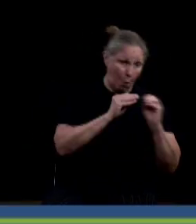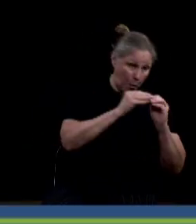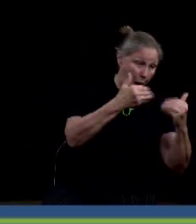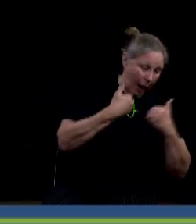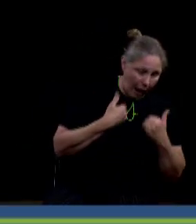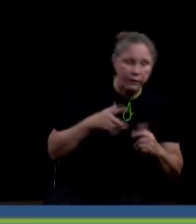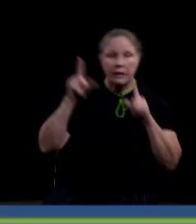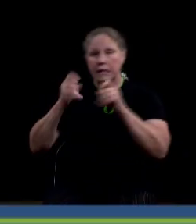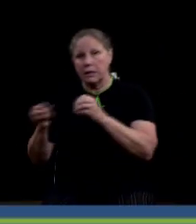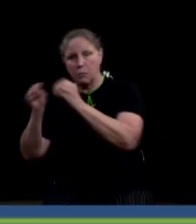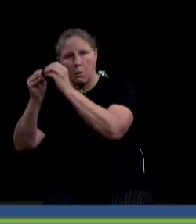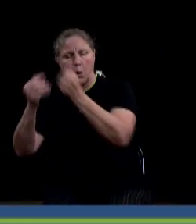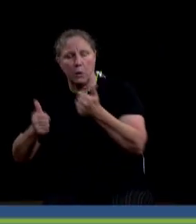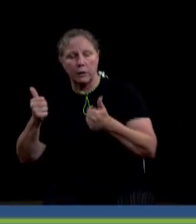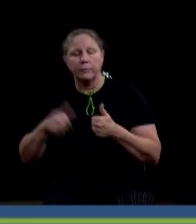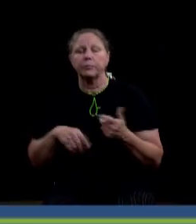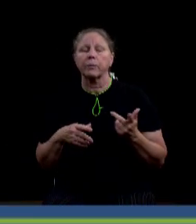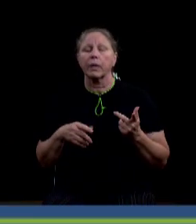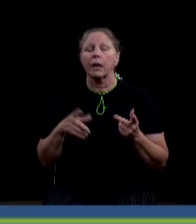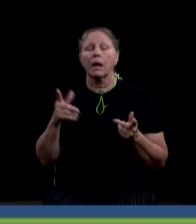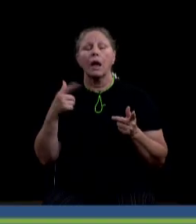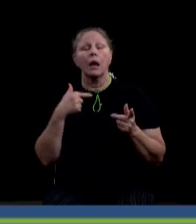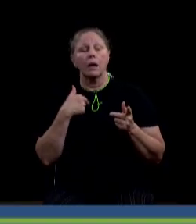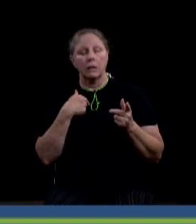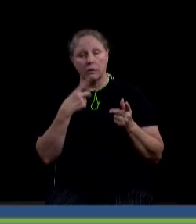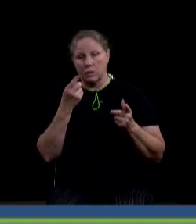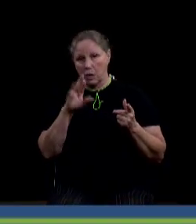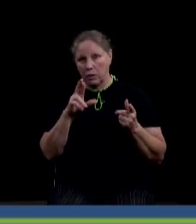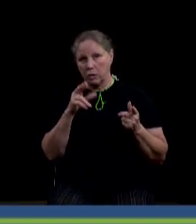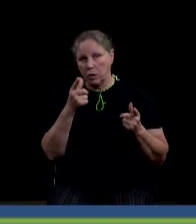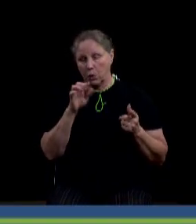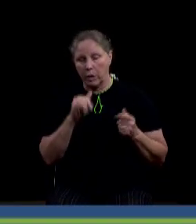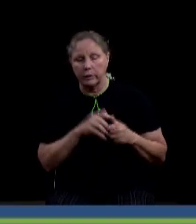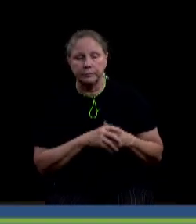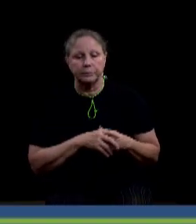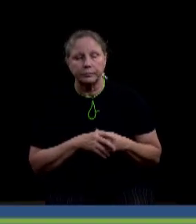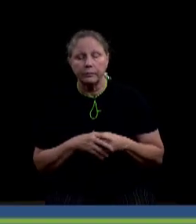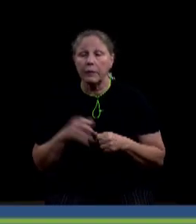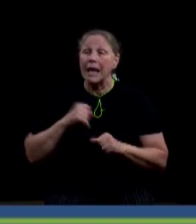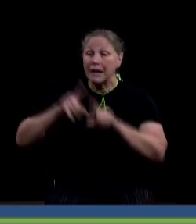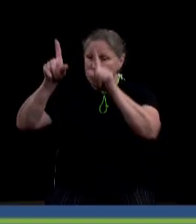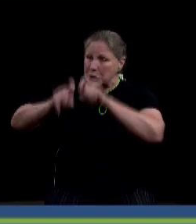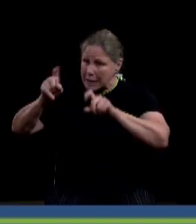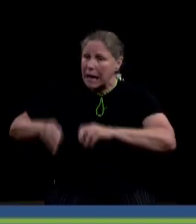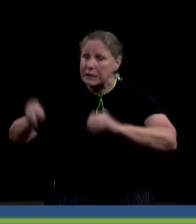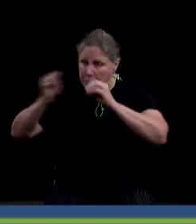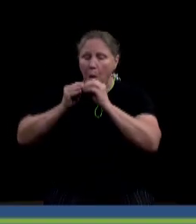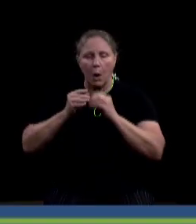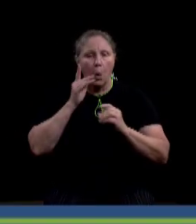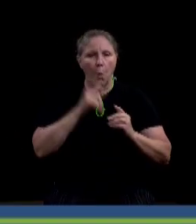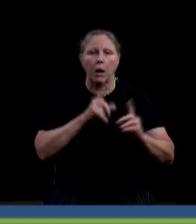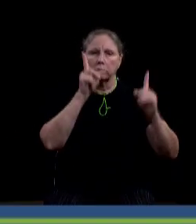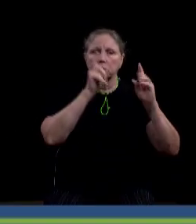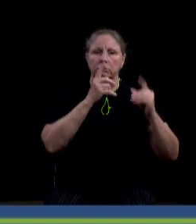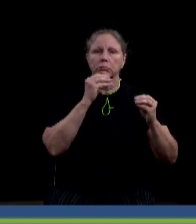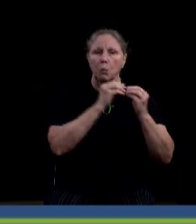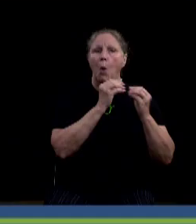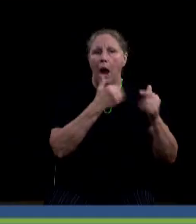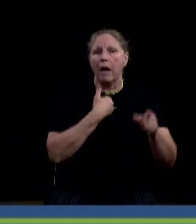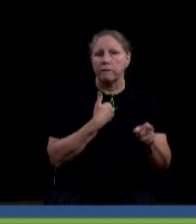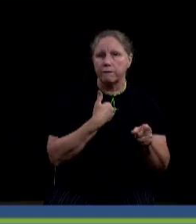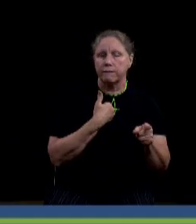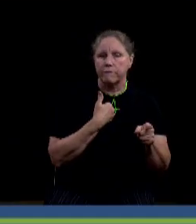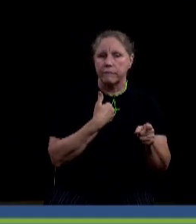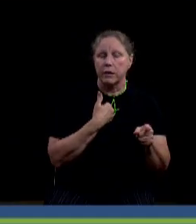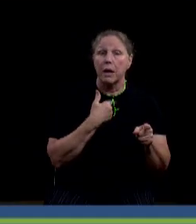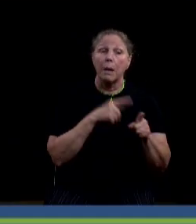from the beginning is that you do more testing, you're going to find more cases, and so but we also have more positive cases that's being revealed